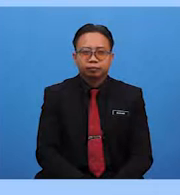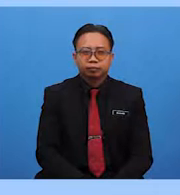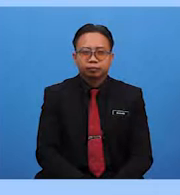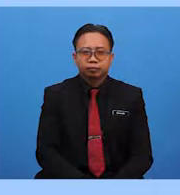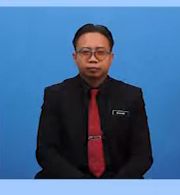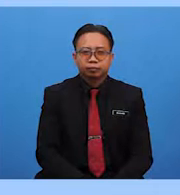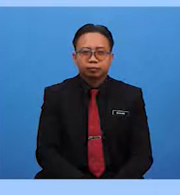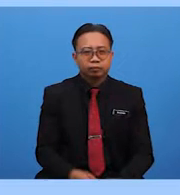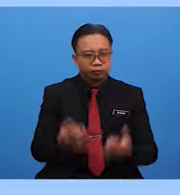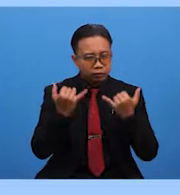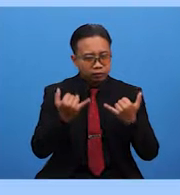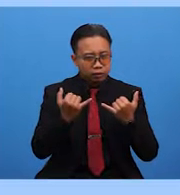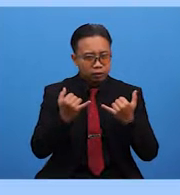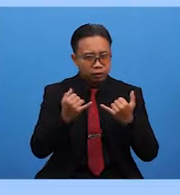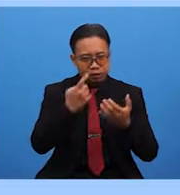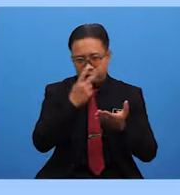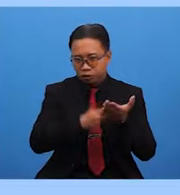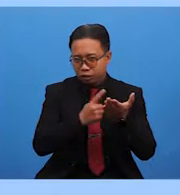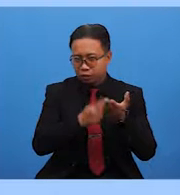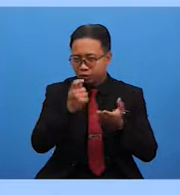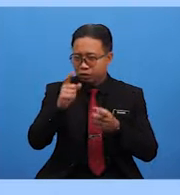Now, let's check our answers.